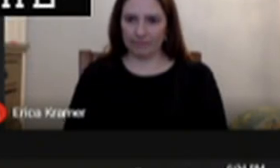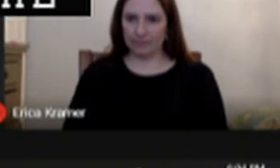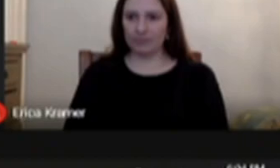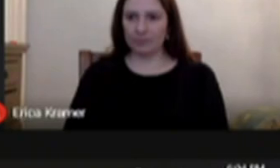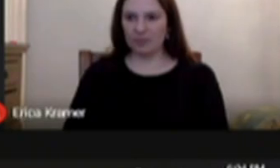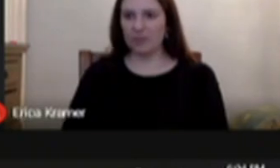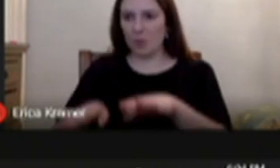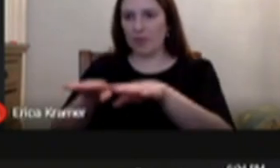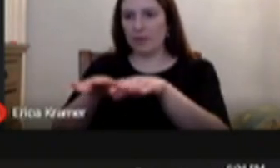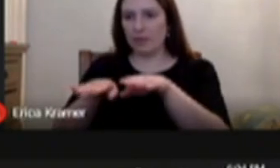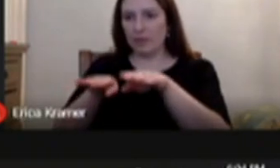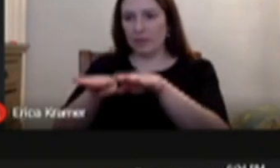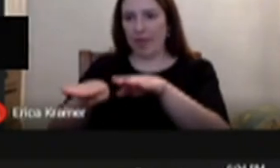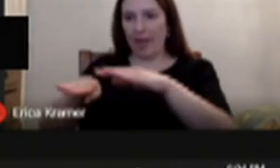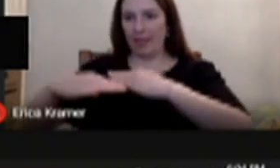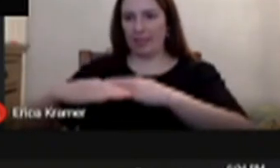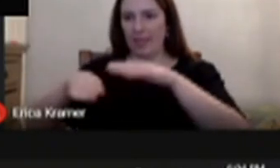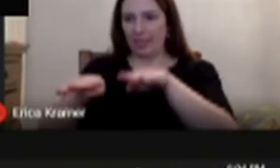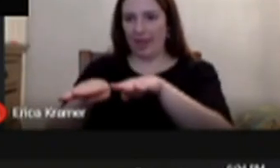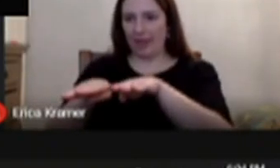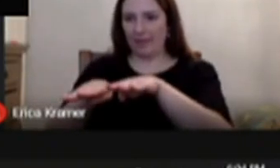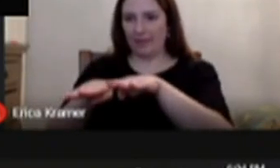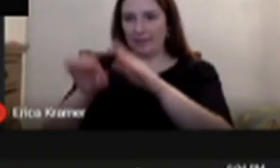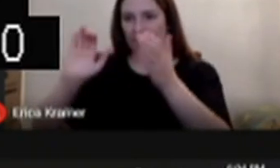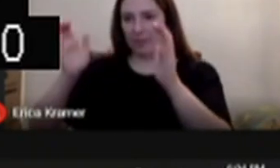traveling against to minimize the joints that you roll over.